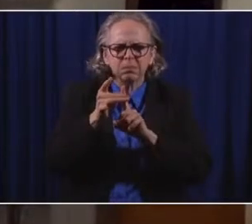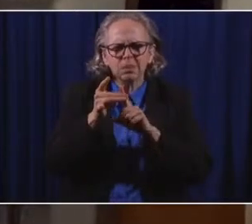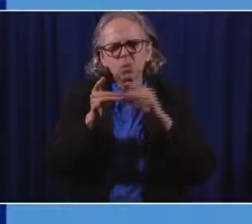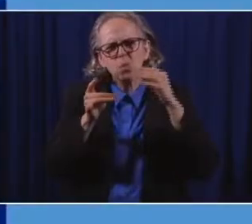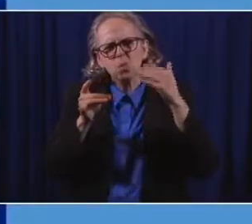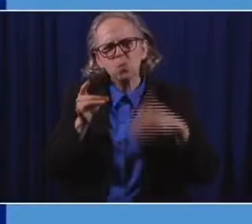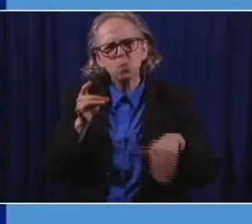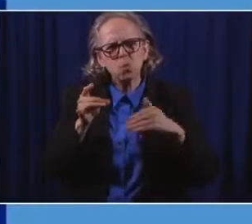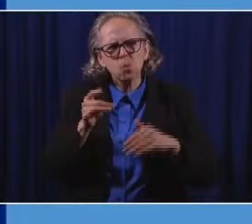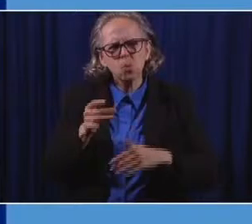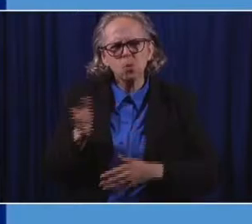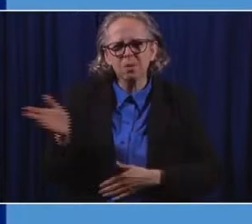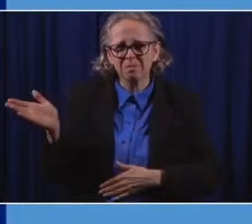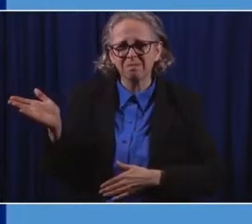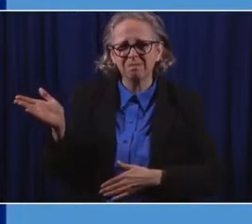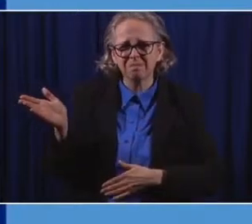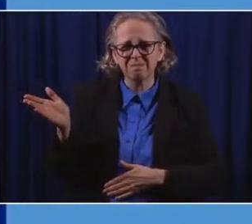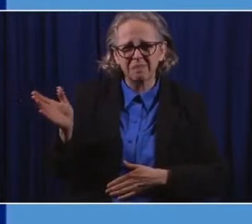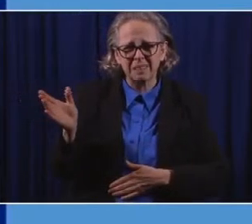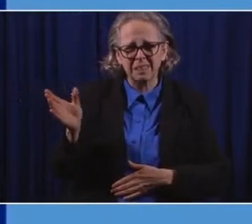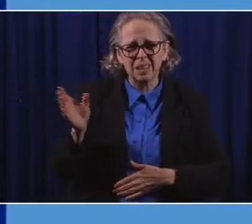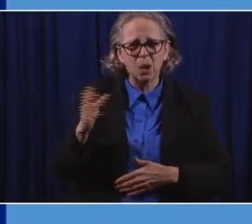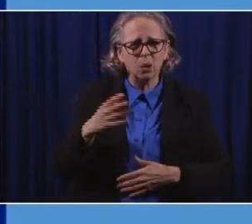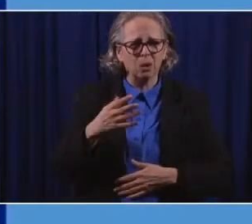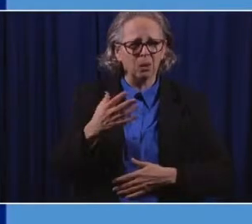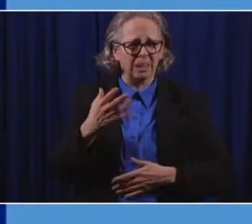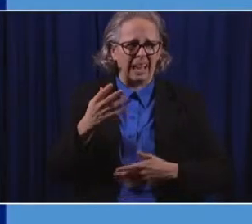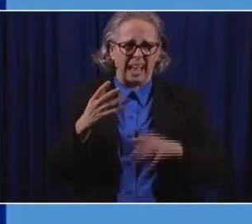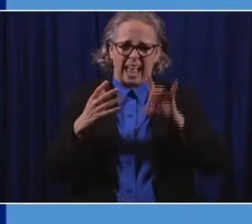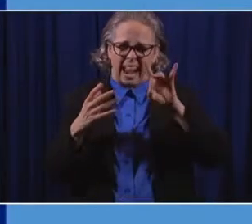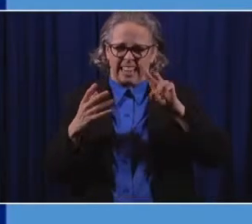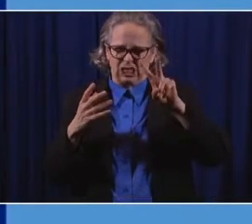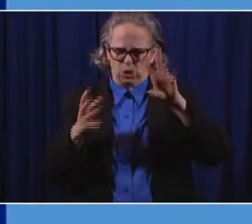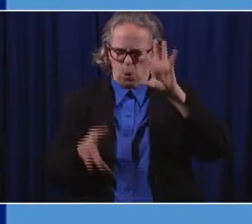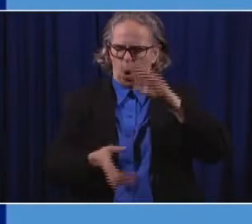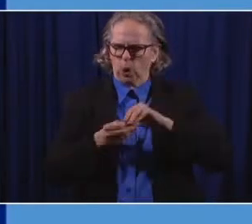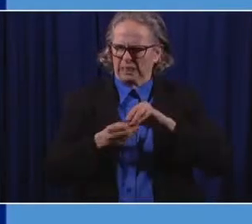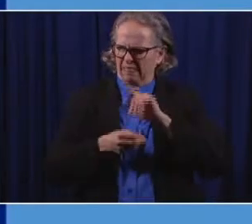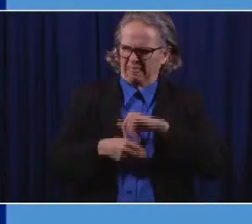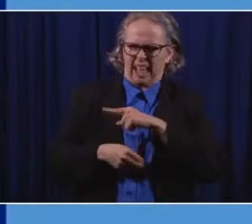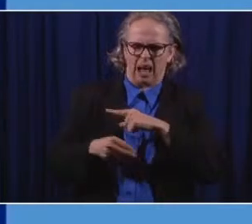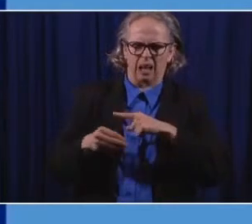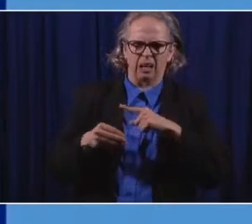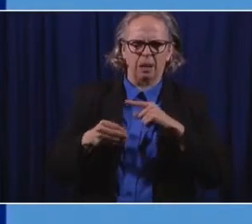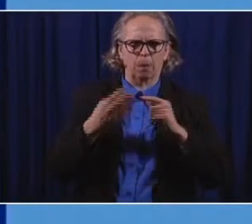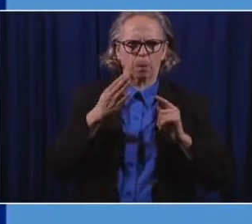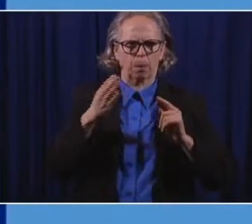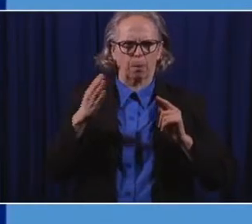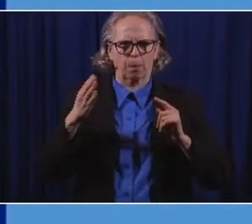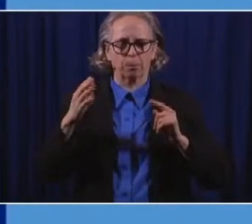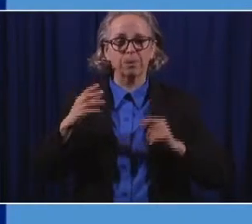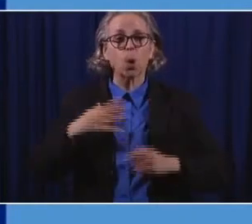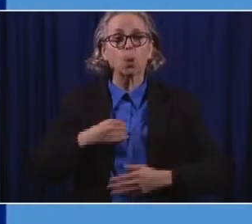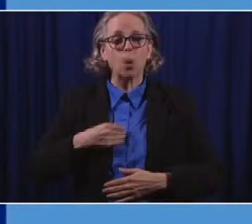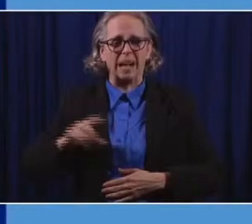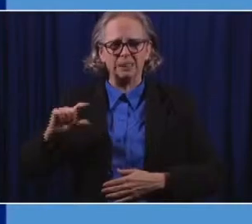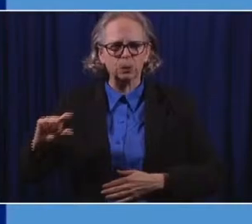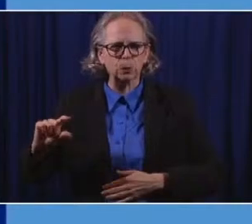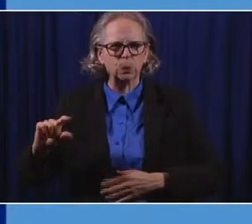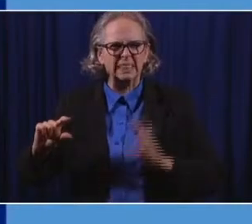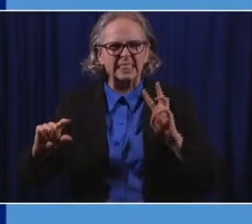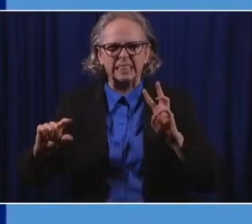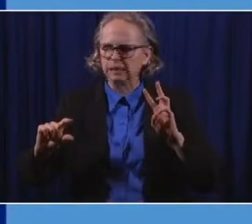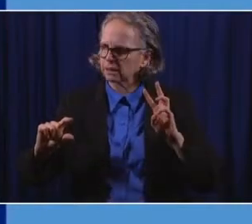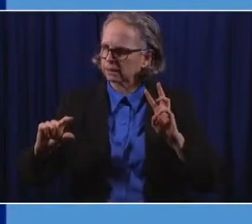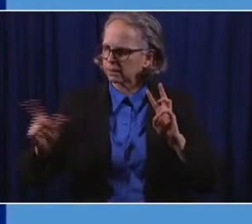incidence. And again, you will see that just a handful, 6 counties at the bottom, do not have high incidence